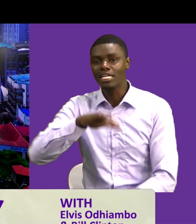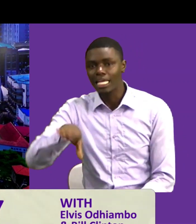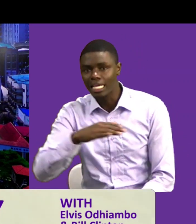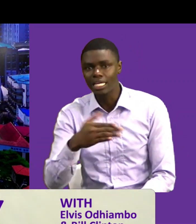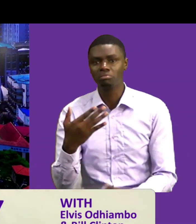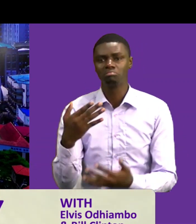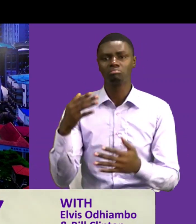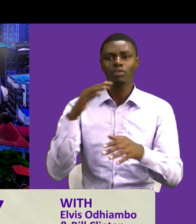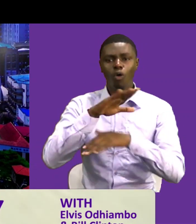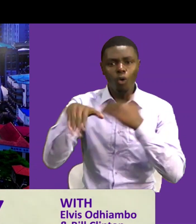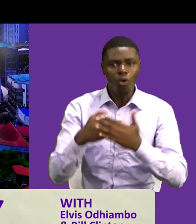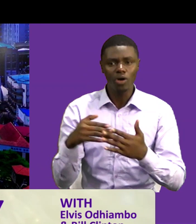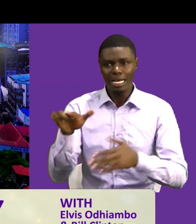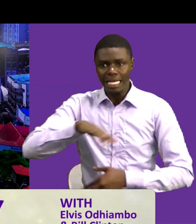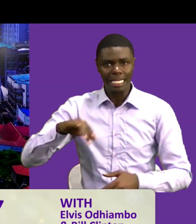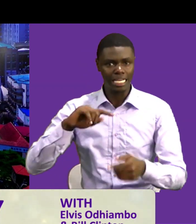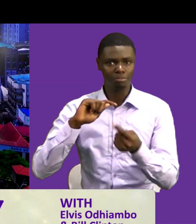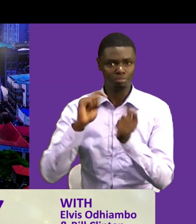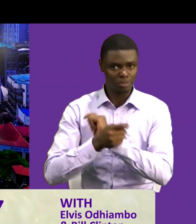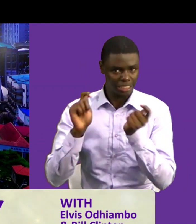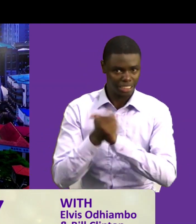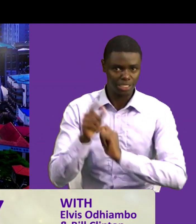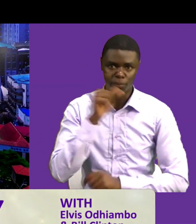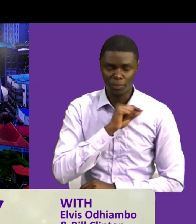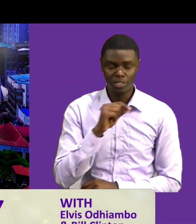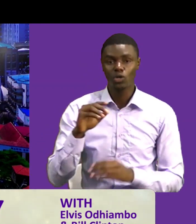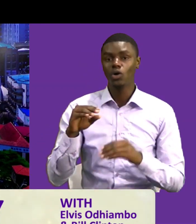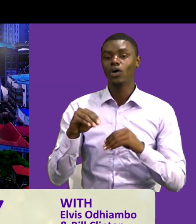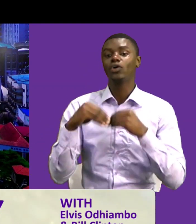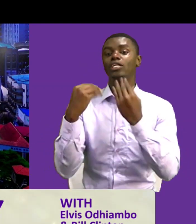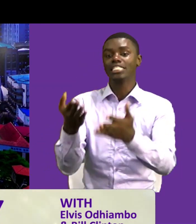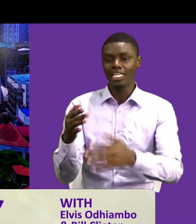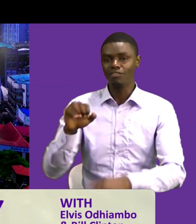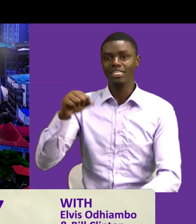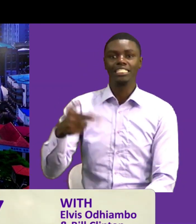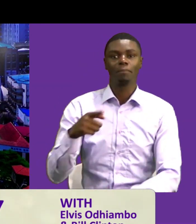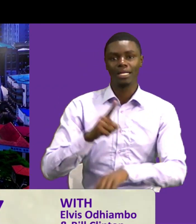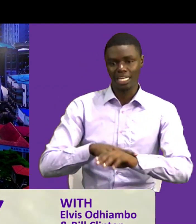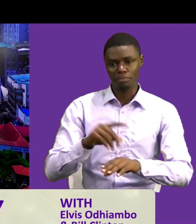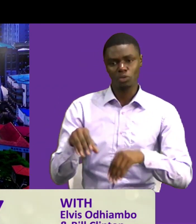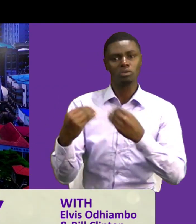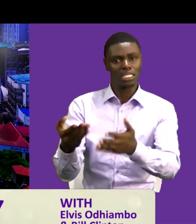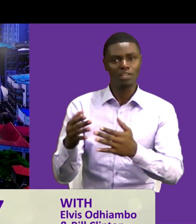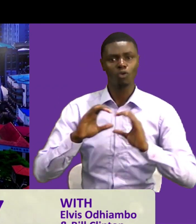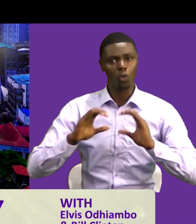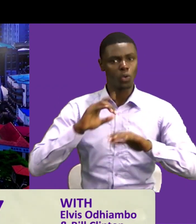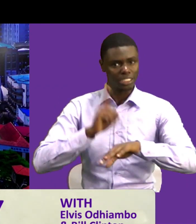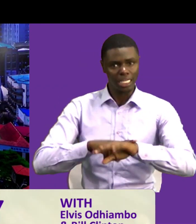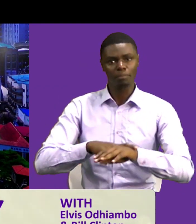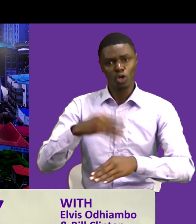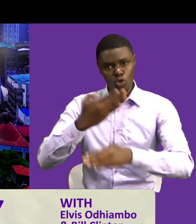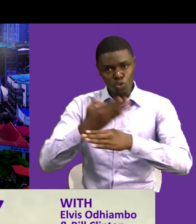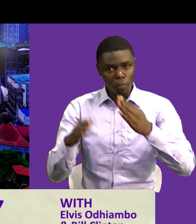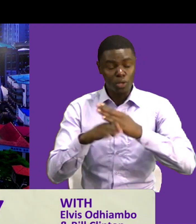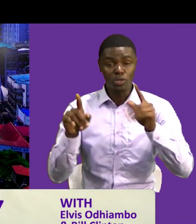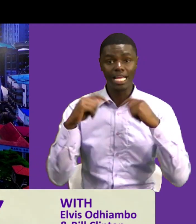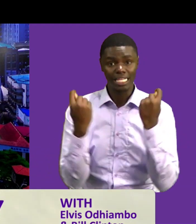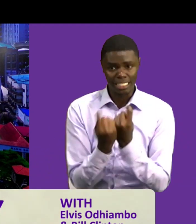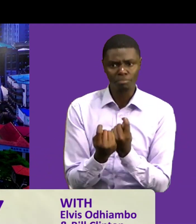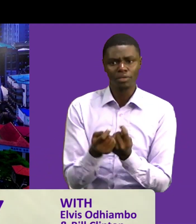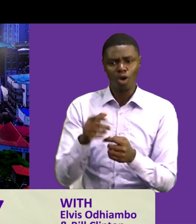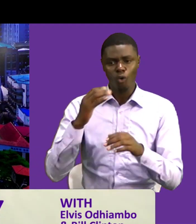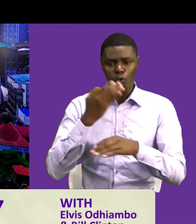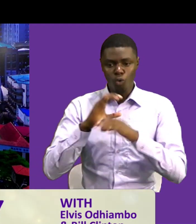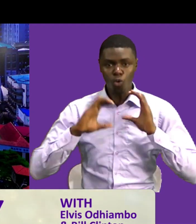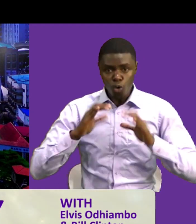set pieces, everywhere. So let's give Shabana time. Let's give the coach the time to rebuild the team. He is